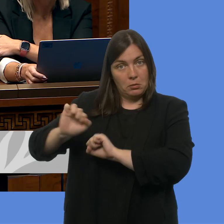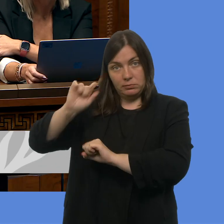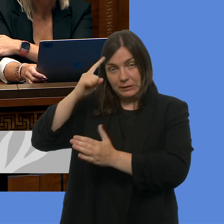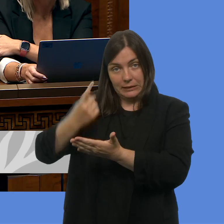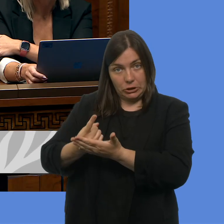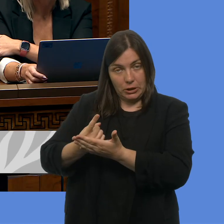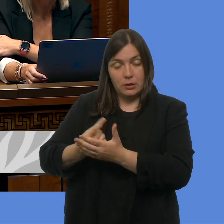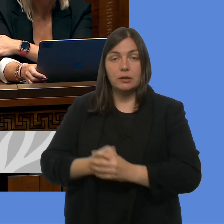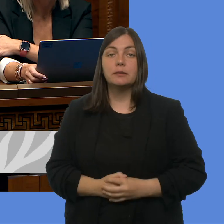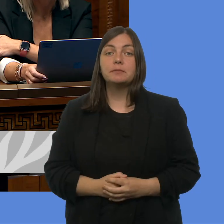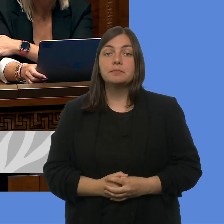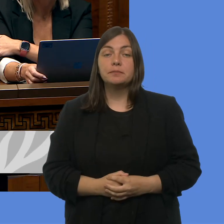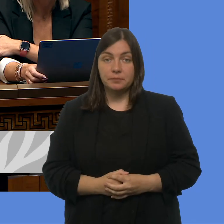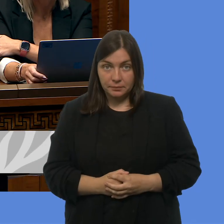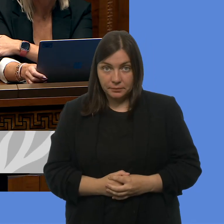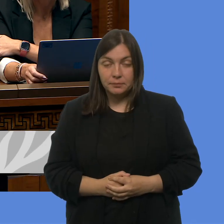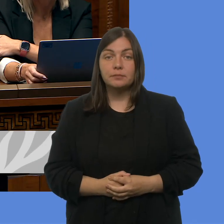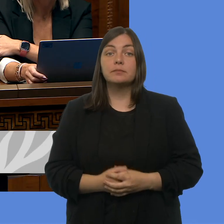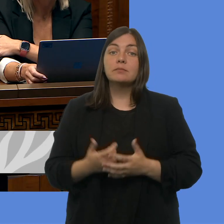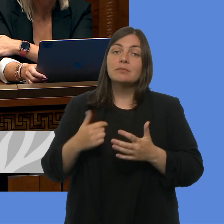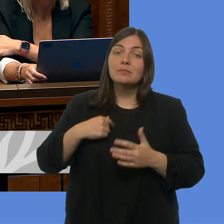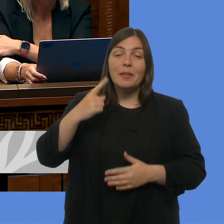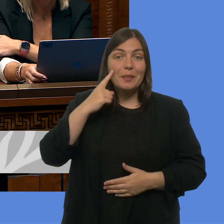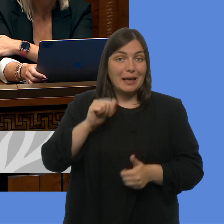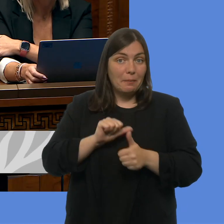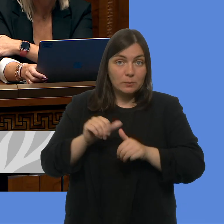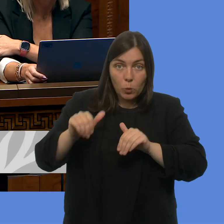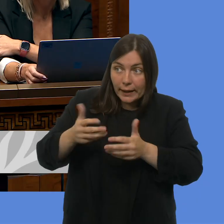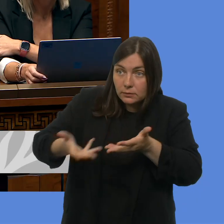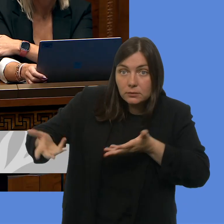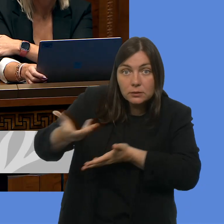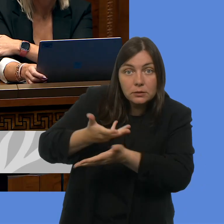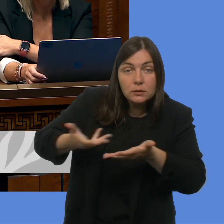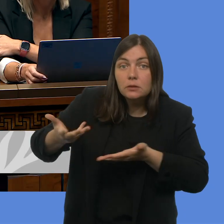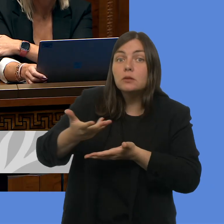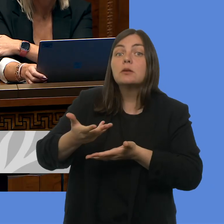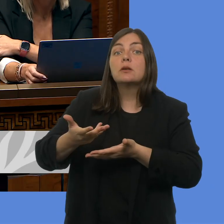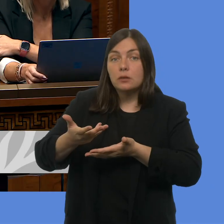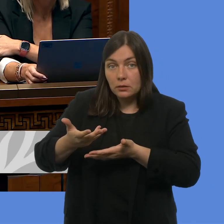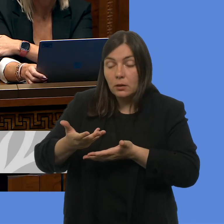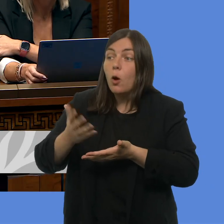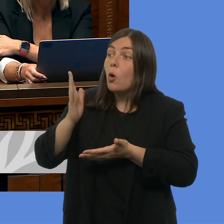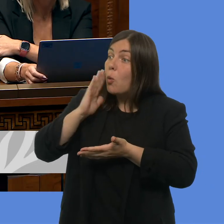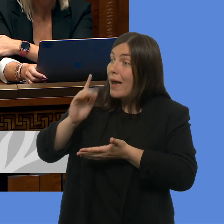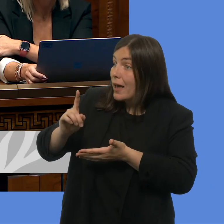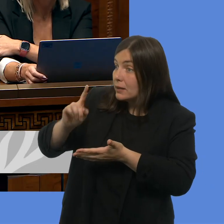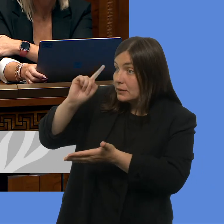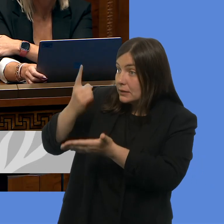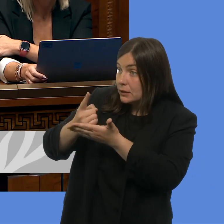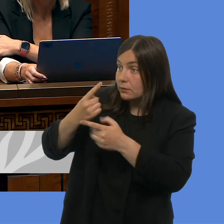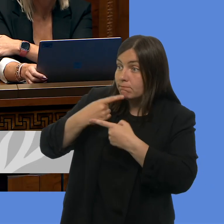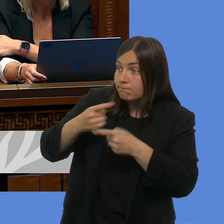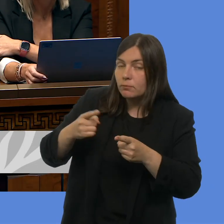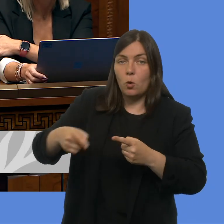we get to a point where potentially there is any change brought forward within that remit of that committee, then we all can make our own choice in terms of where we might go